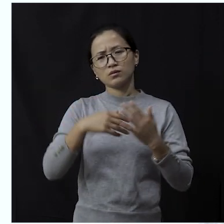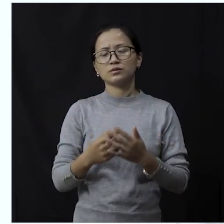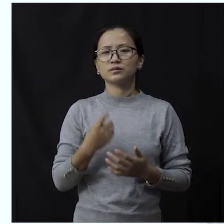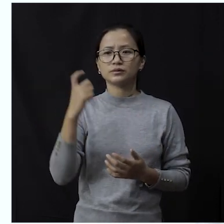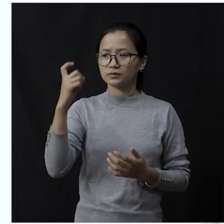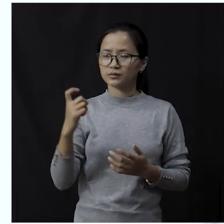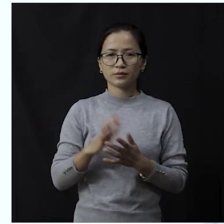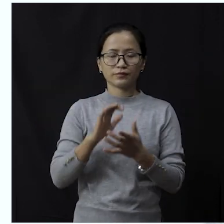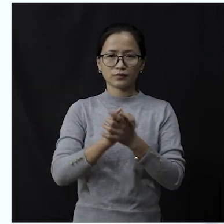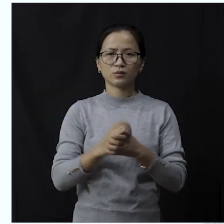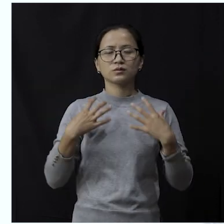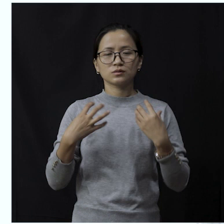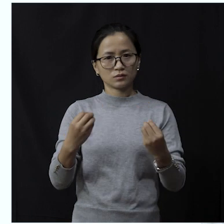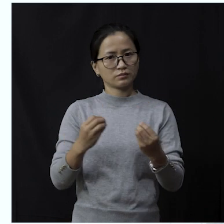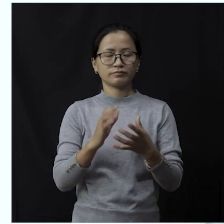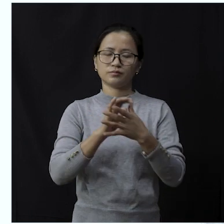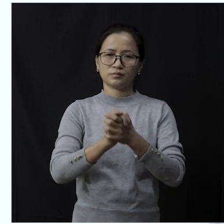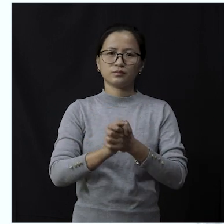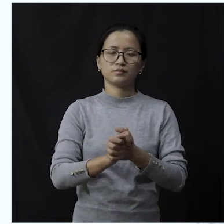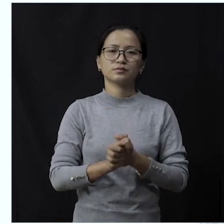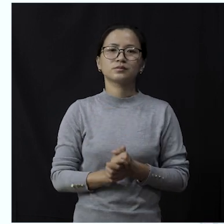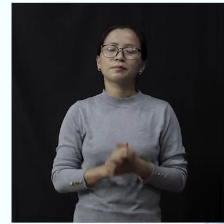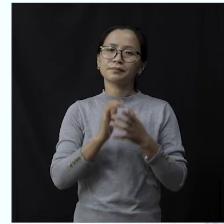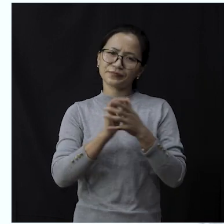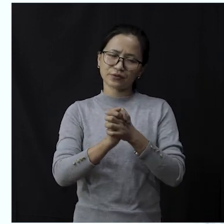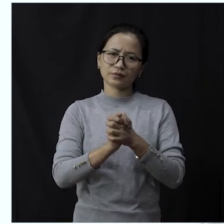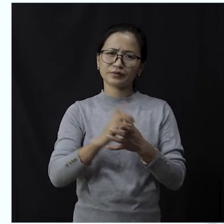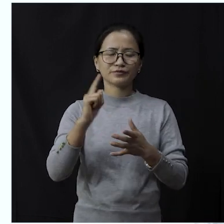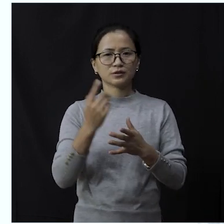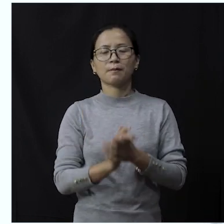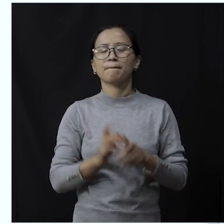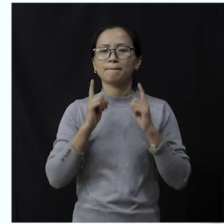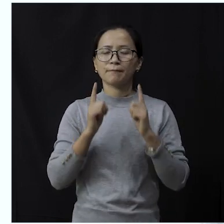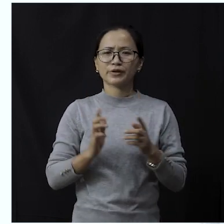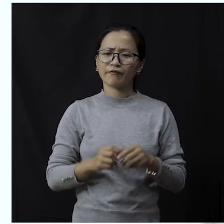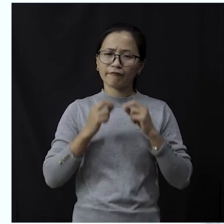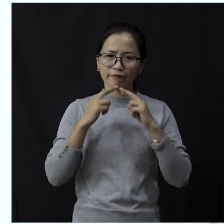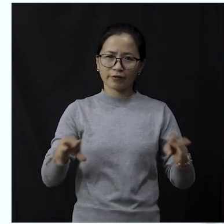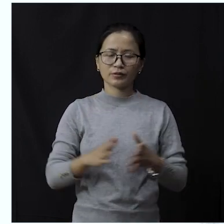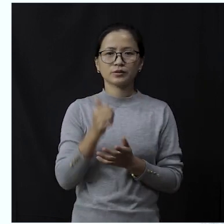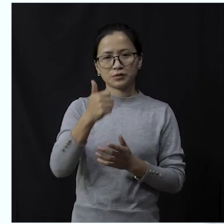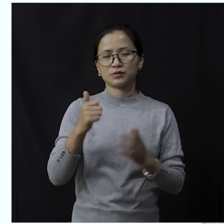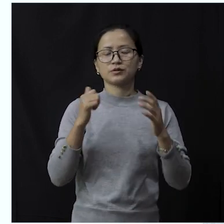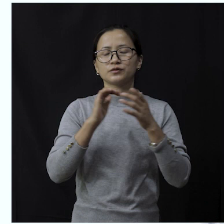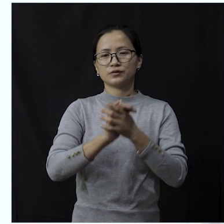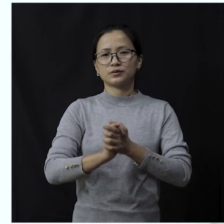want to be with our friends, right? So they are good friends. Not only friends, but very good friends. I'm sure you like your good